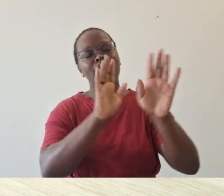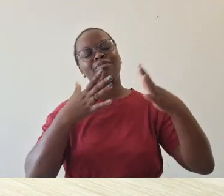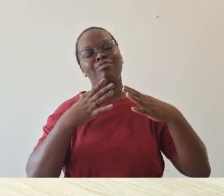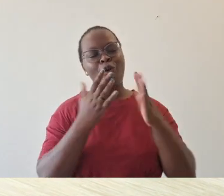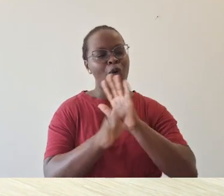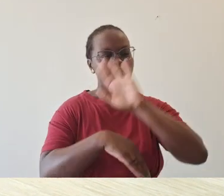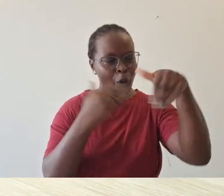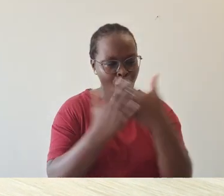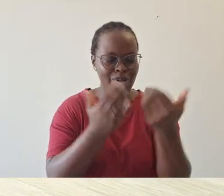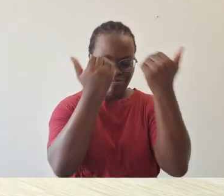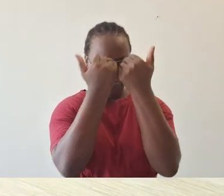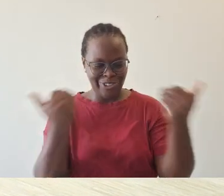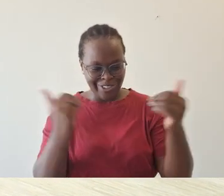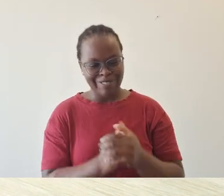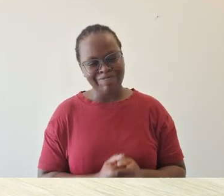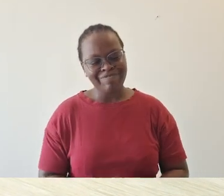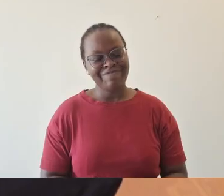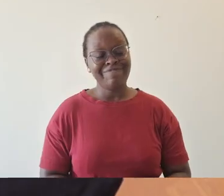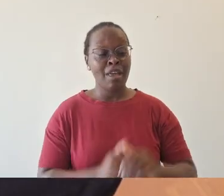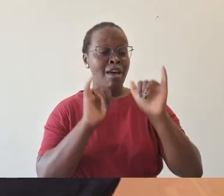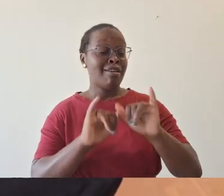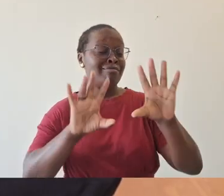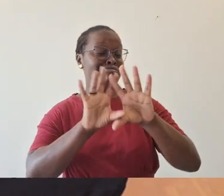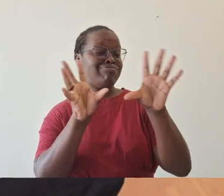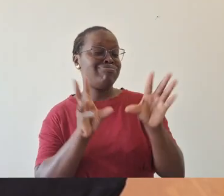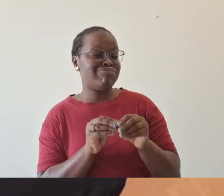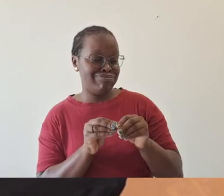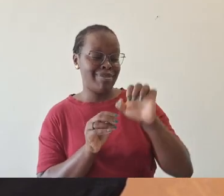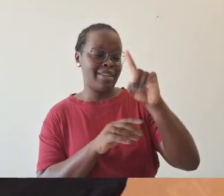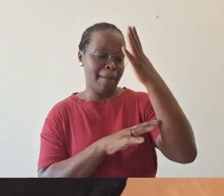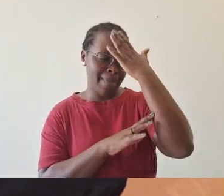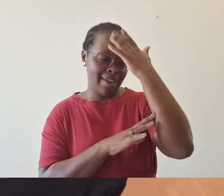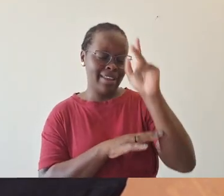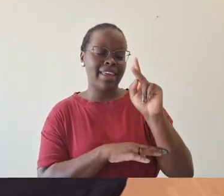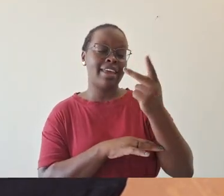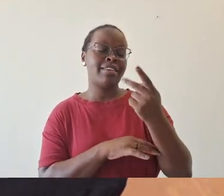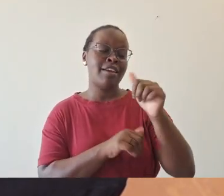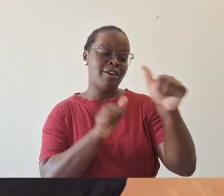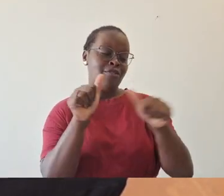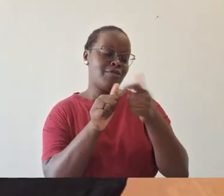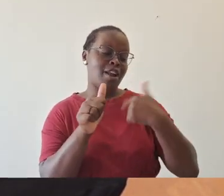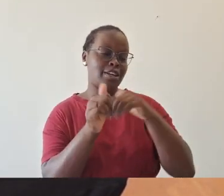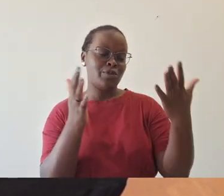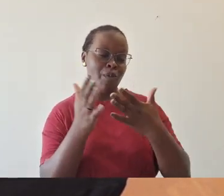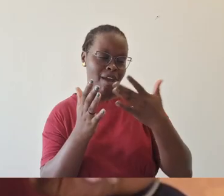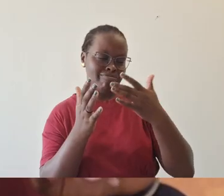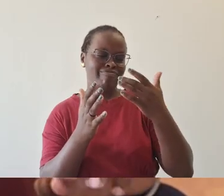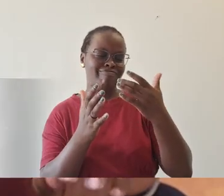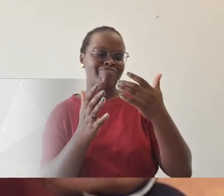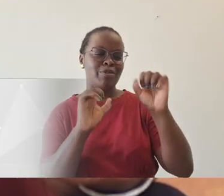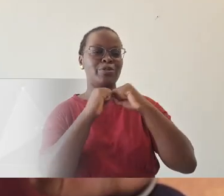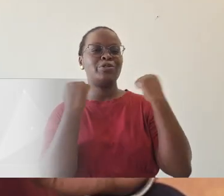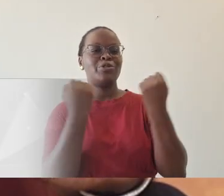Nancy, Ng'ang'a, and Ciku. That was quite insightful. That's it for this edition of EdTech Mondays Kenya. Remember to follow us on social media using